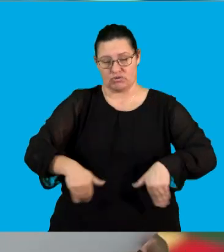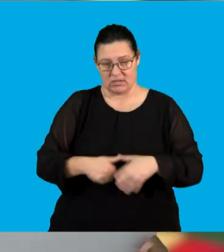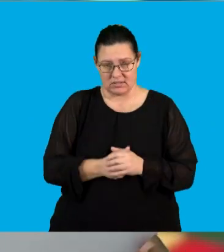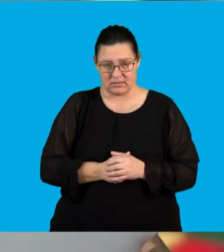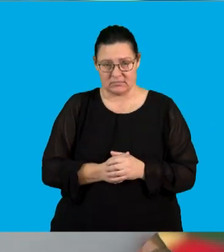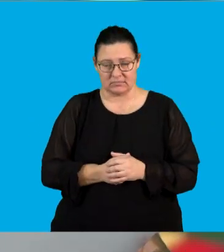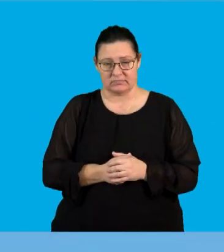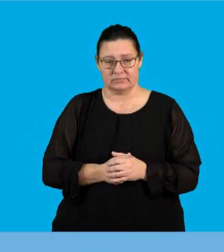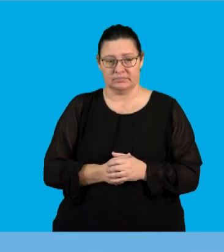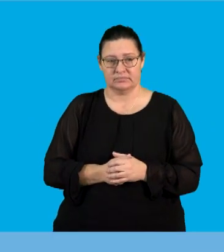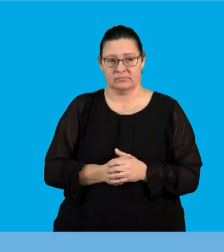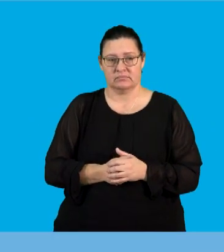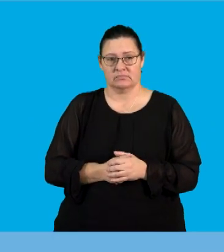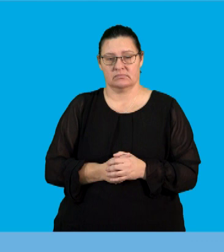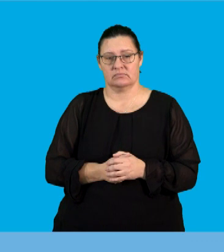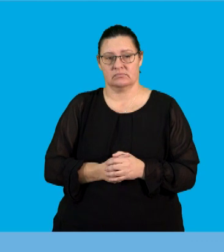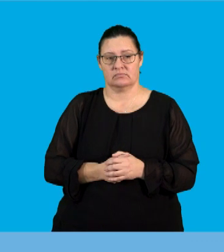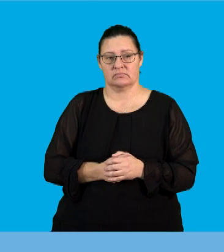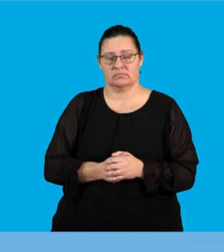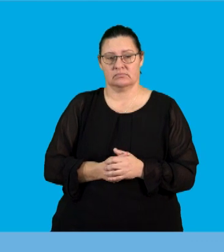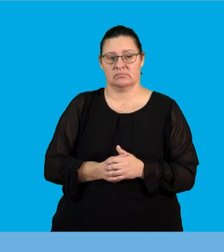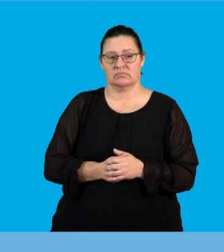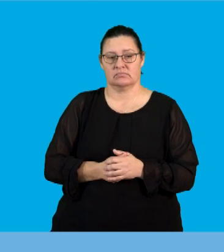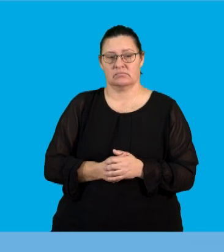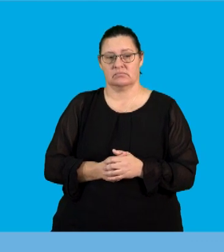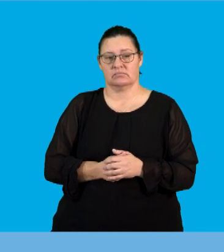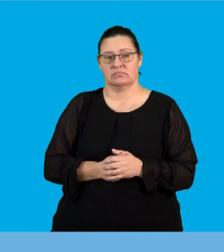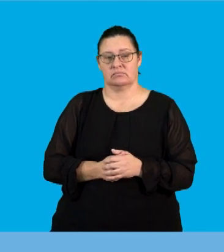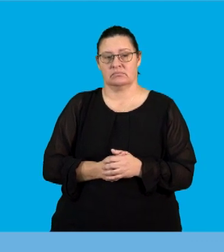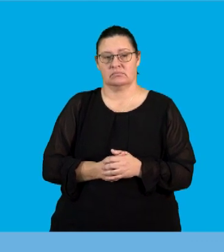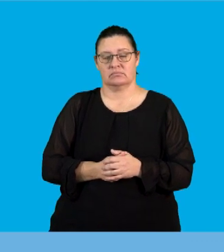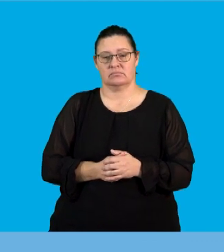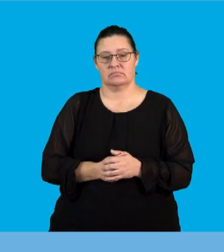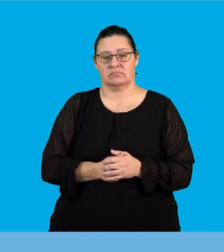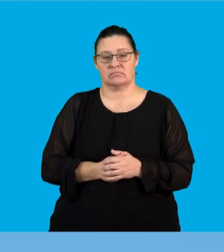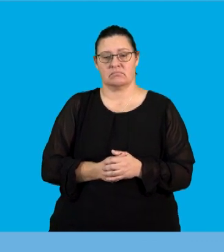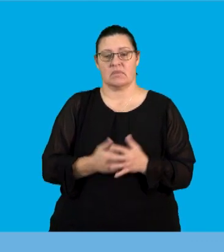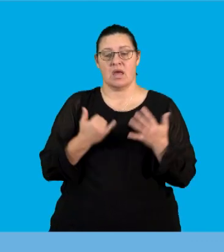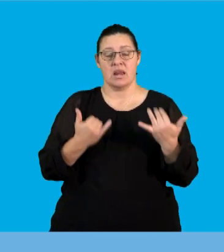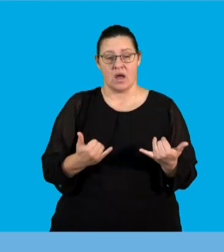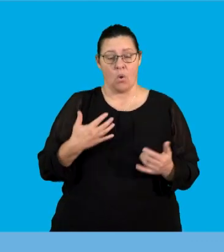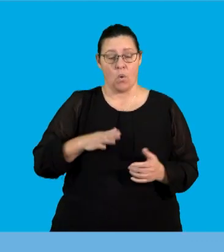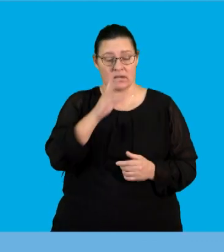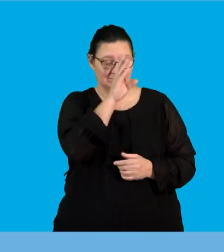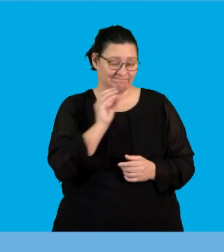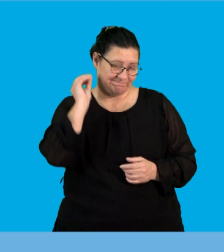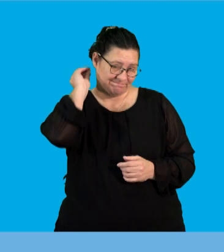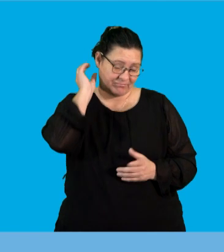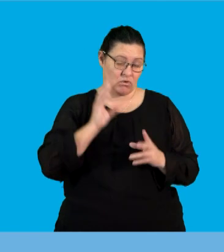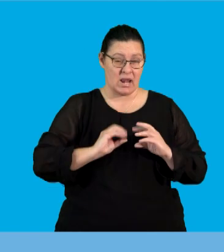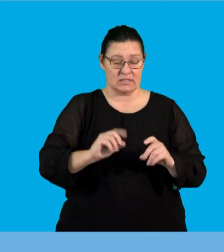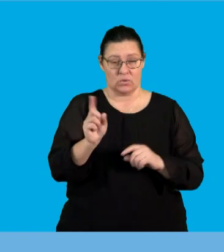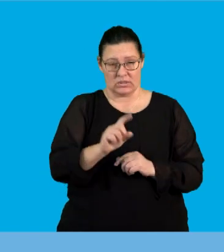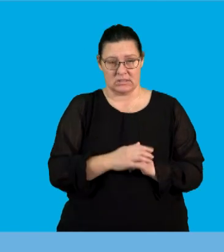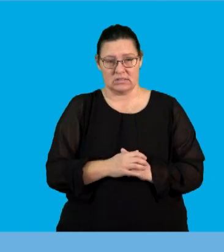has a pH value of 7, then that particular substance is neutral. Now, what I want you to take away from